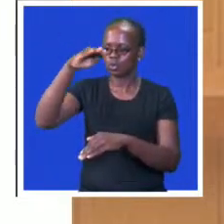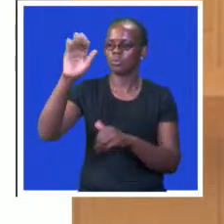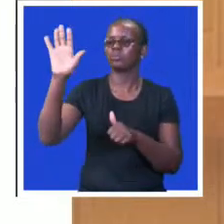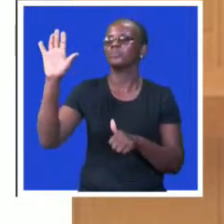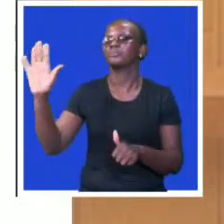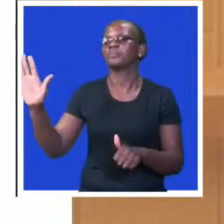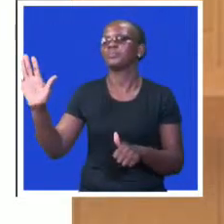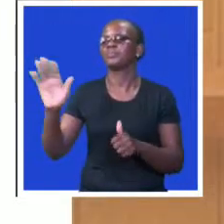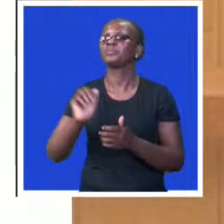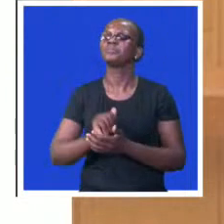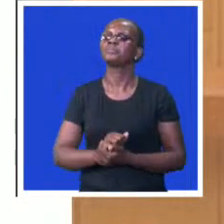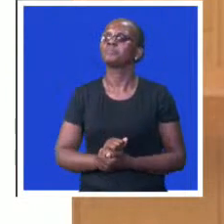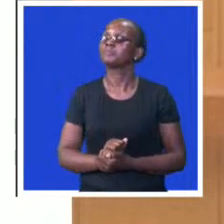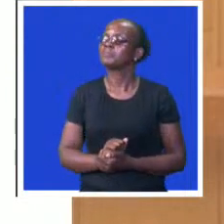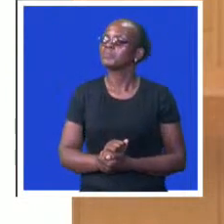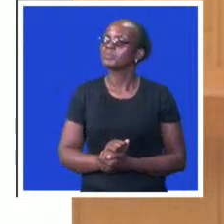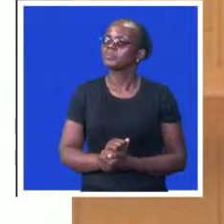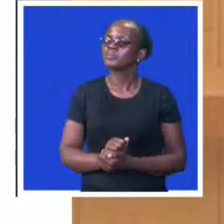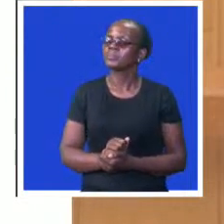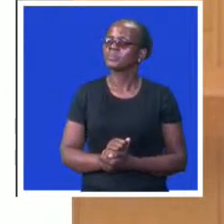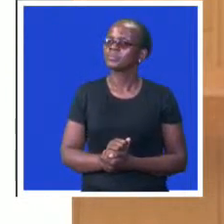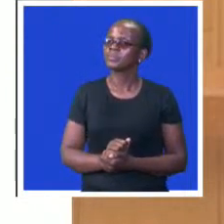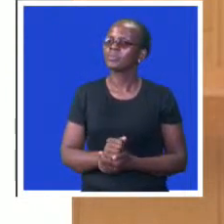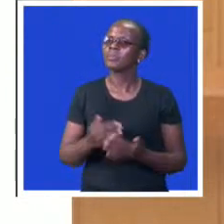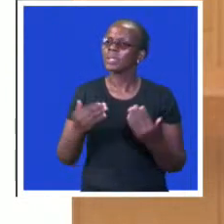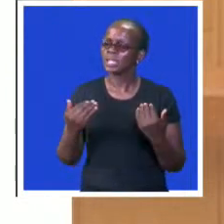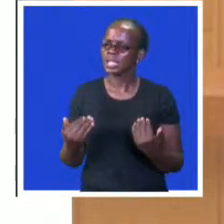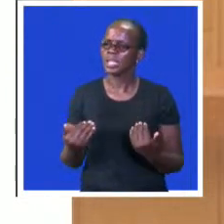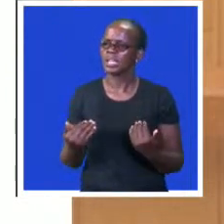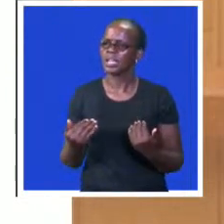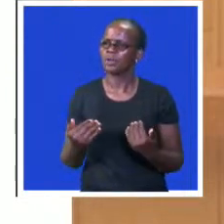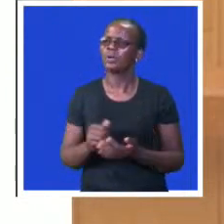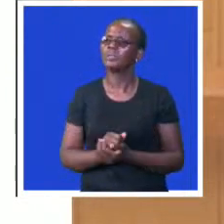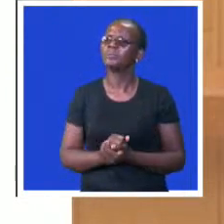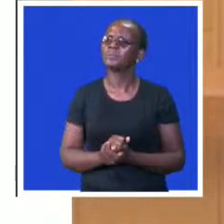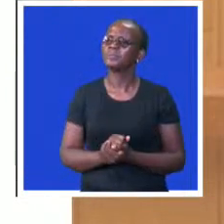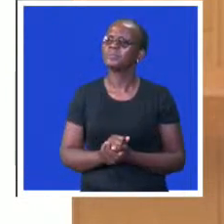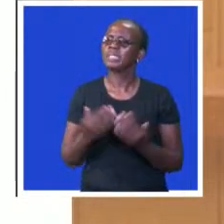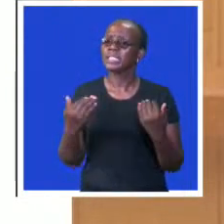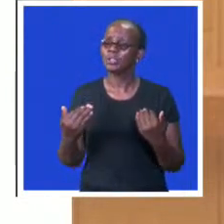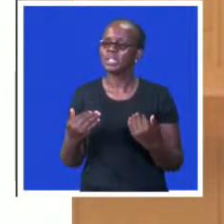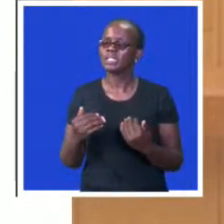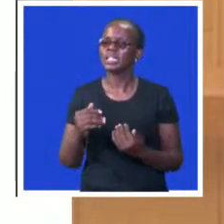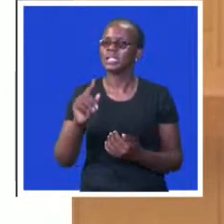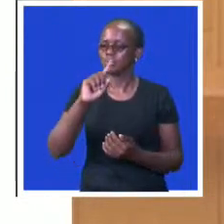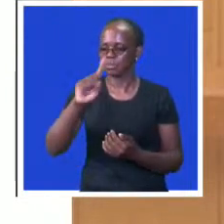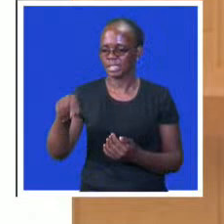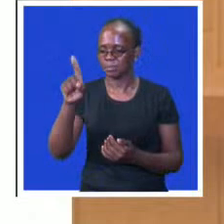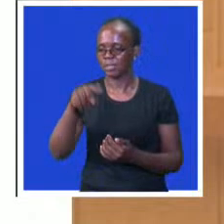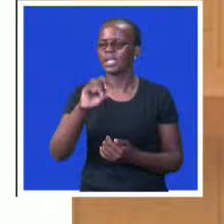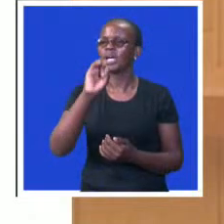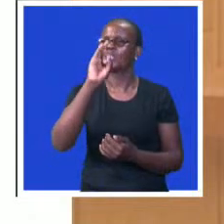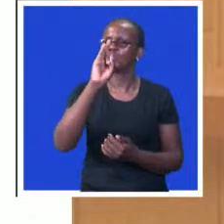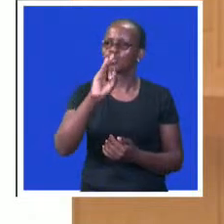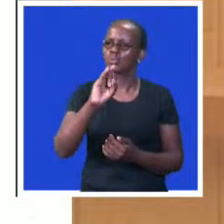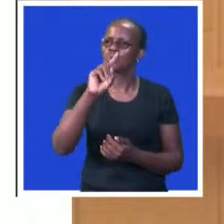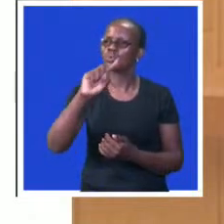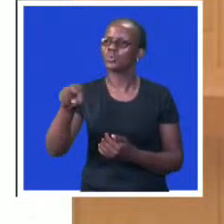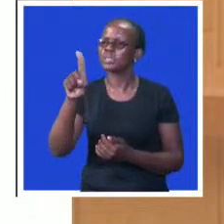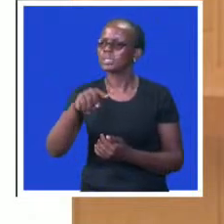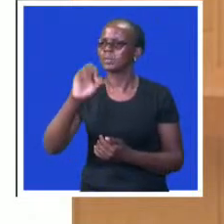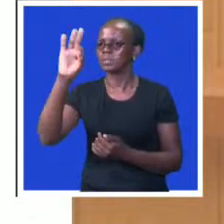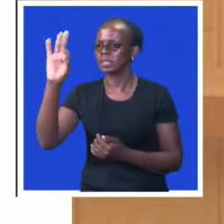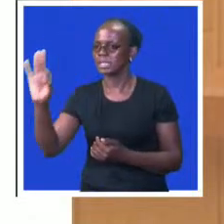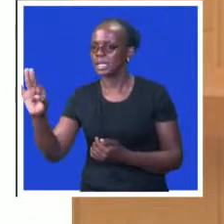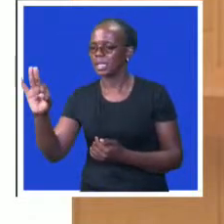top of my machine. So now we are going to multiply 2 by 3. 2 times 3